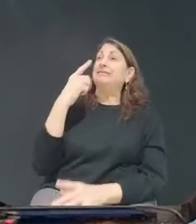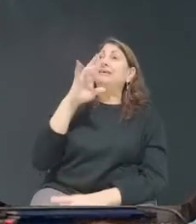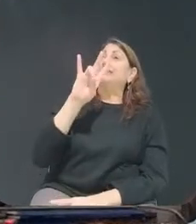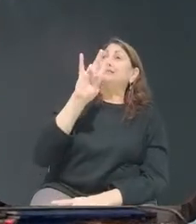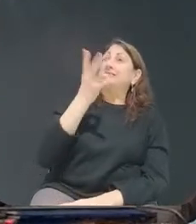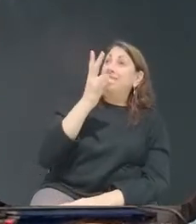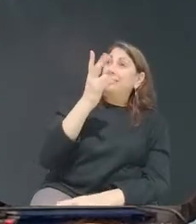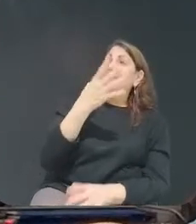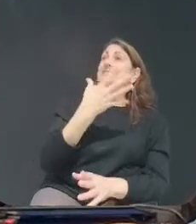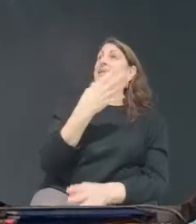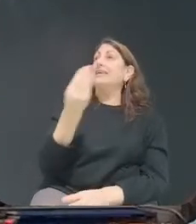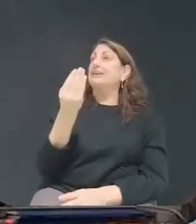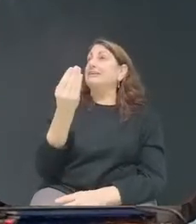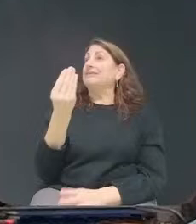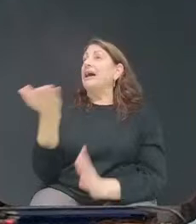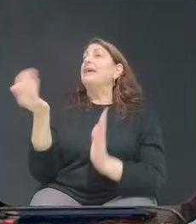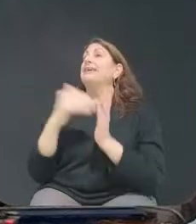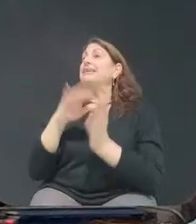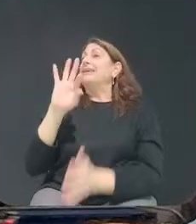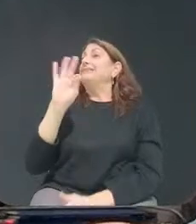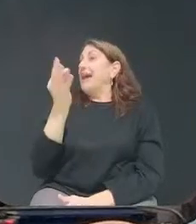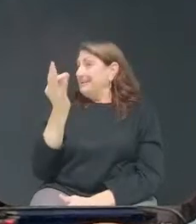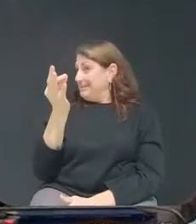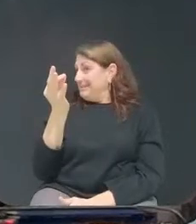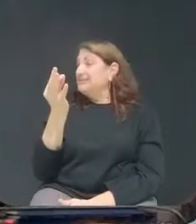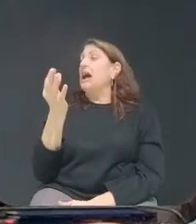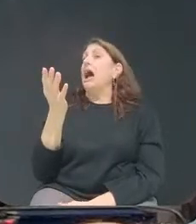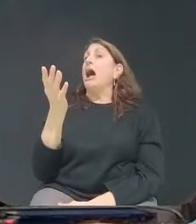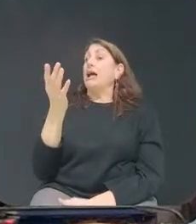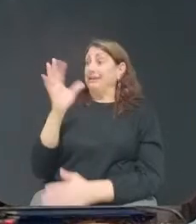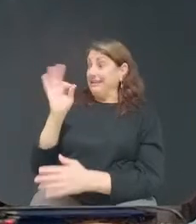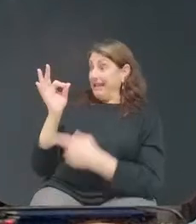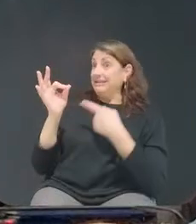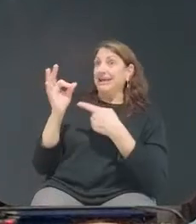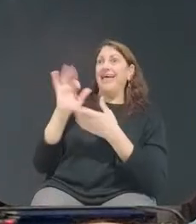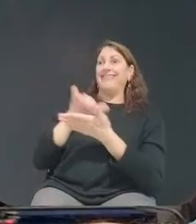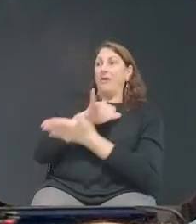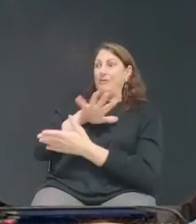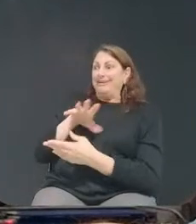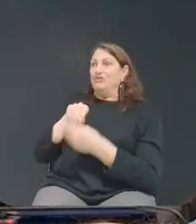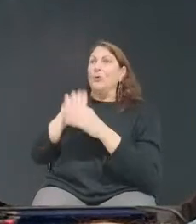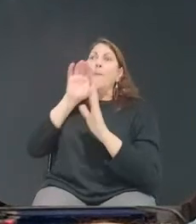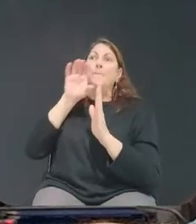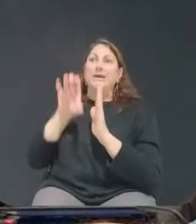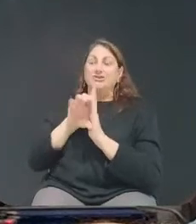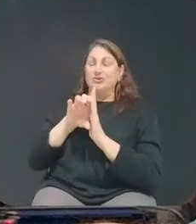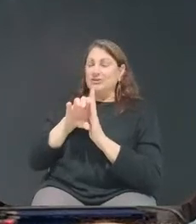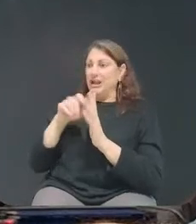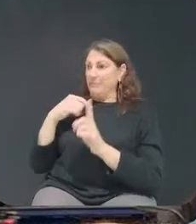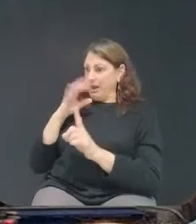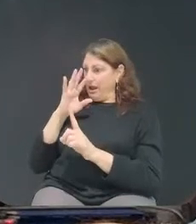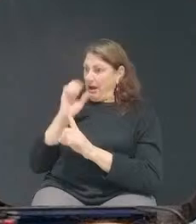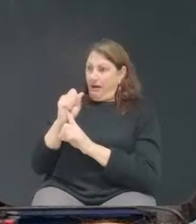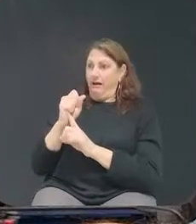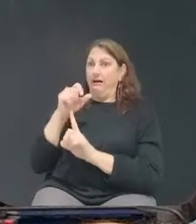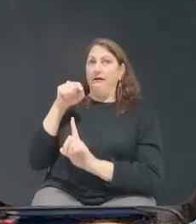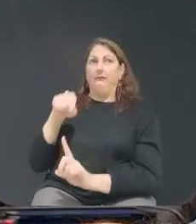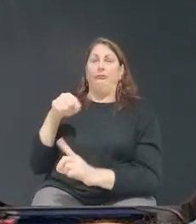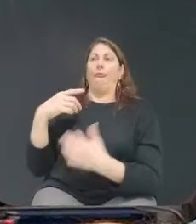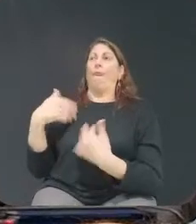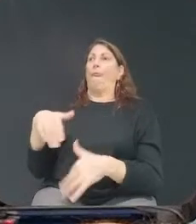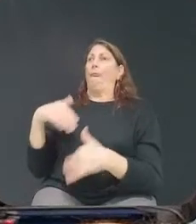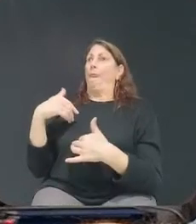on from the 90s includes photos, and they're pretty fascinating. It's really in rough